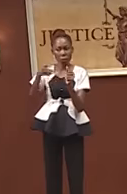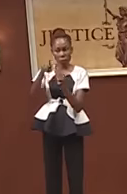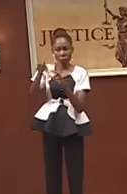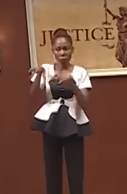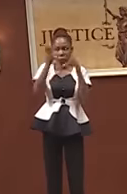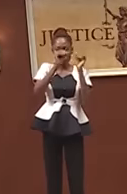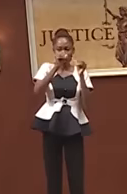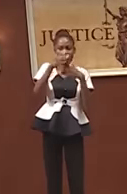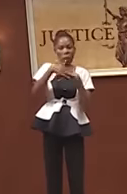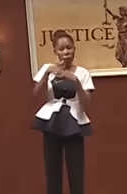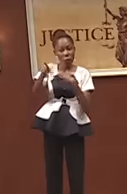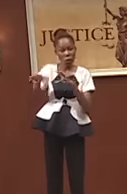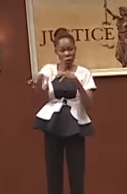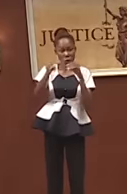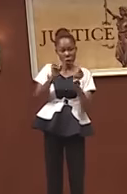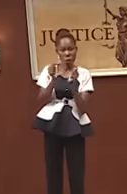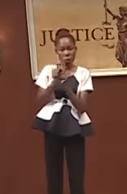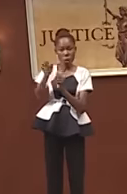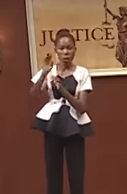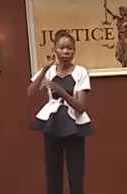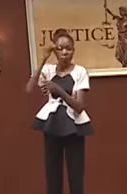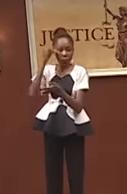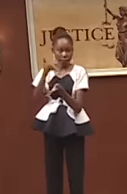at me to Niger State. Then before I took my daughter,